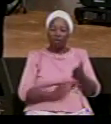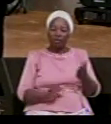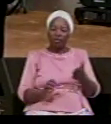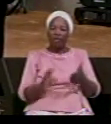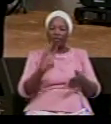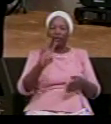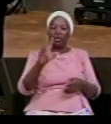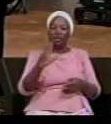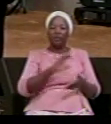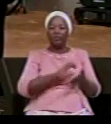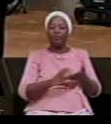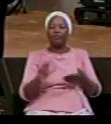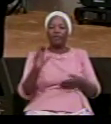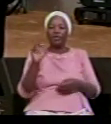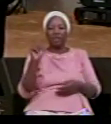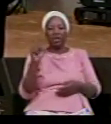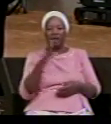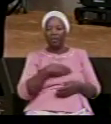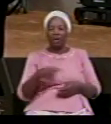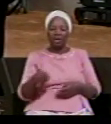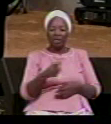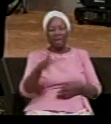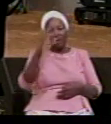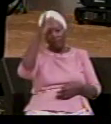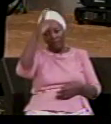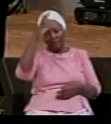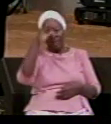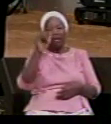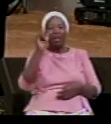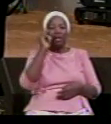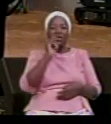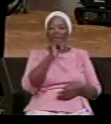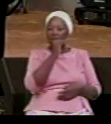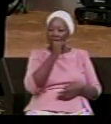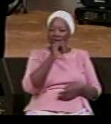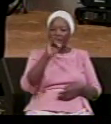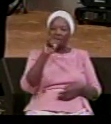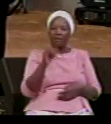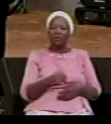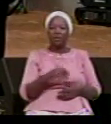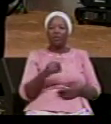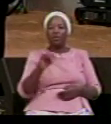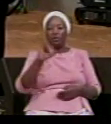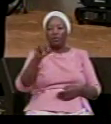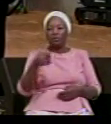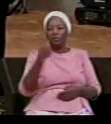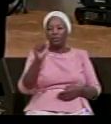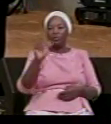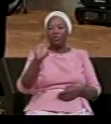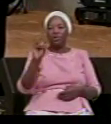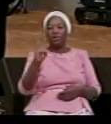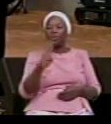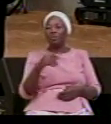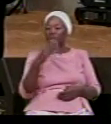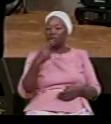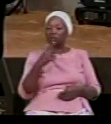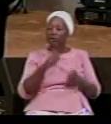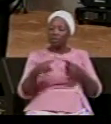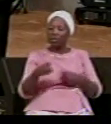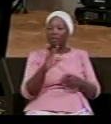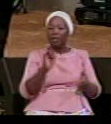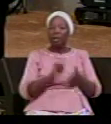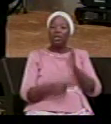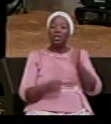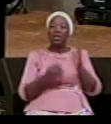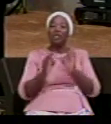their father, Israel, Jacob, said unto them, if it must be so now, do